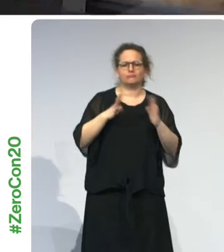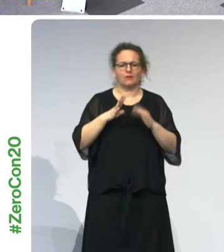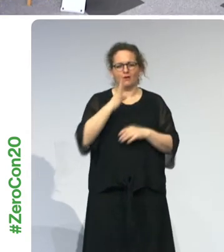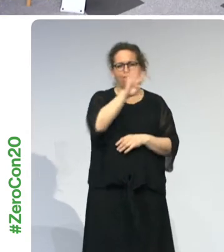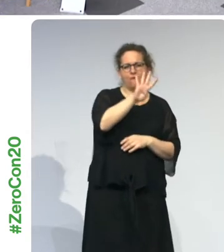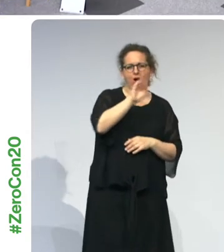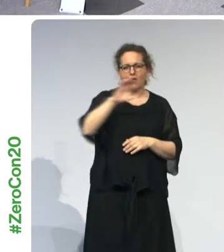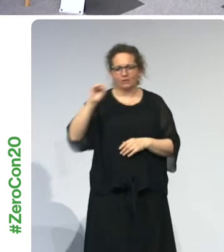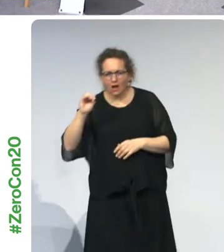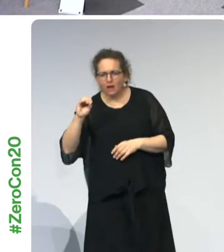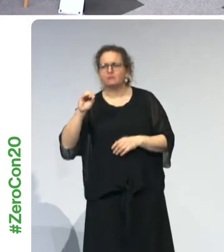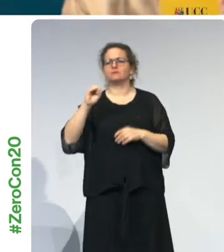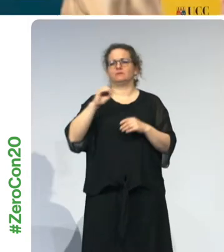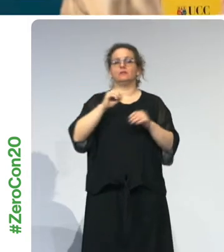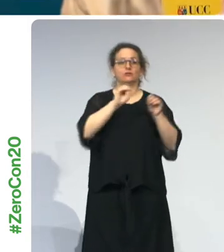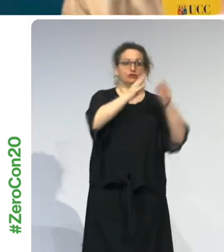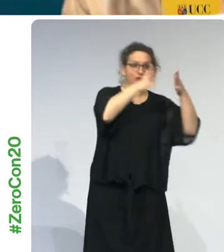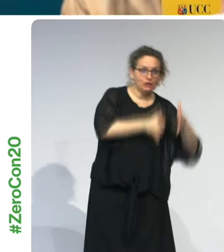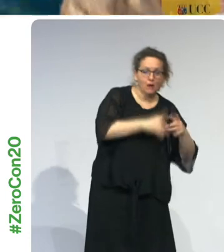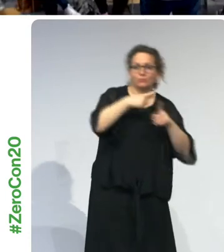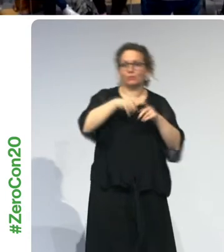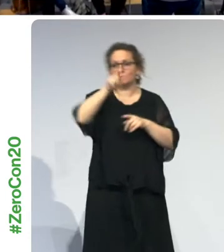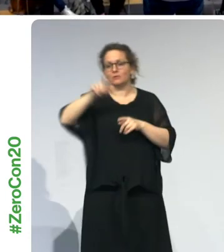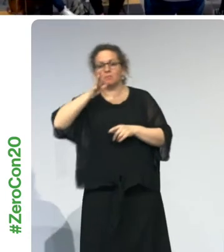to the online platform.